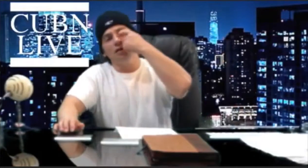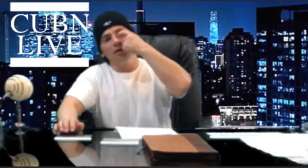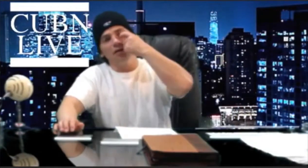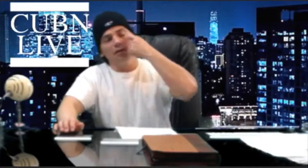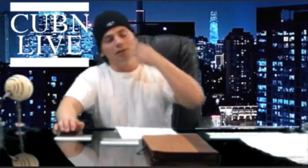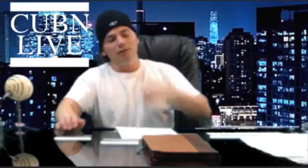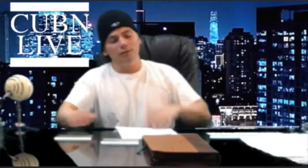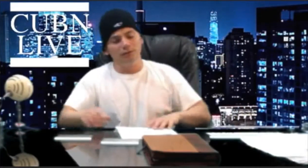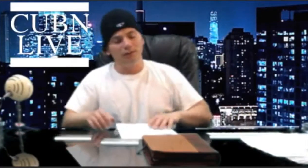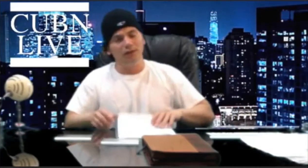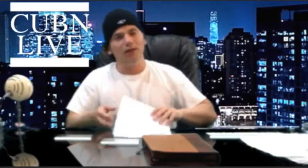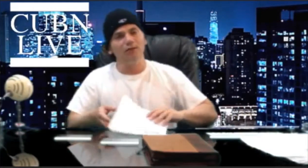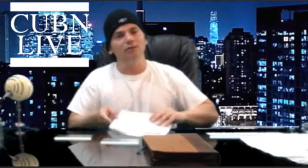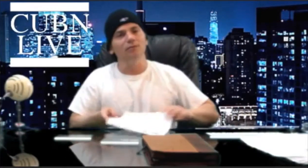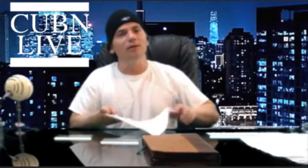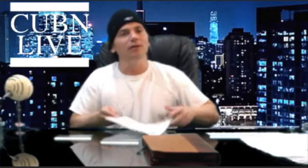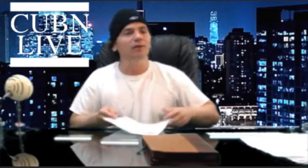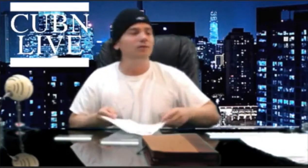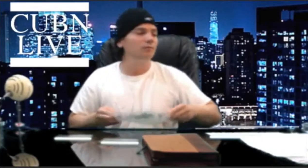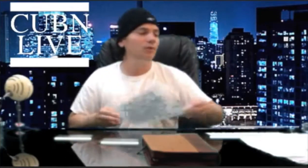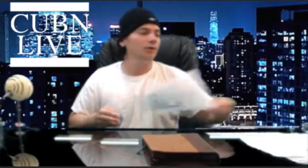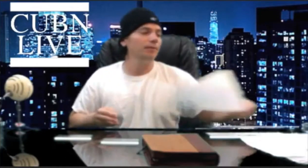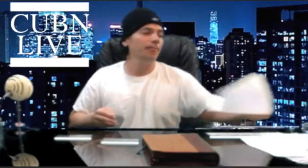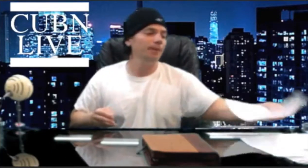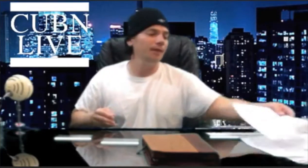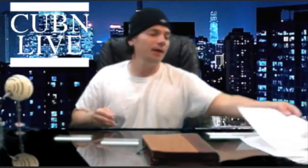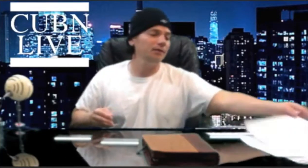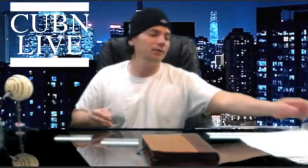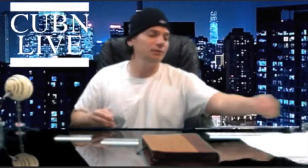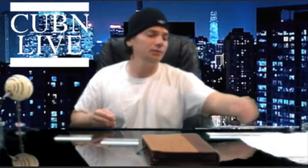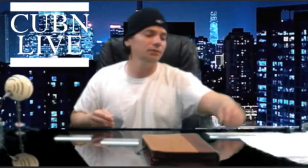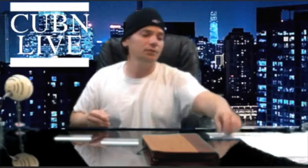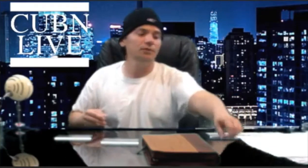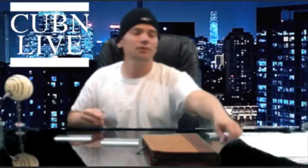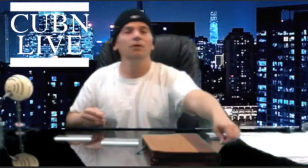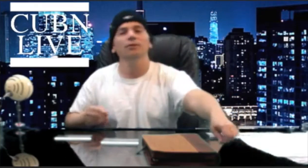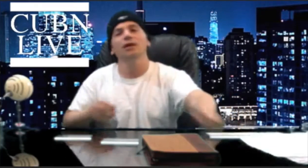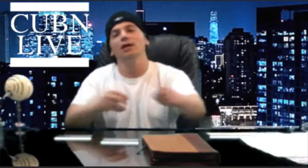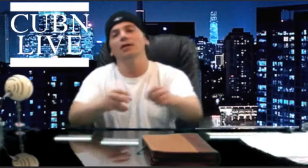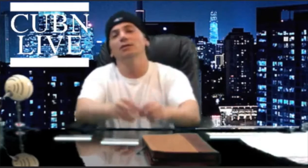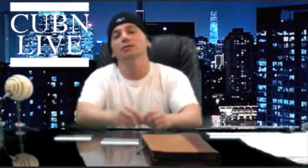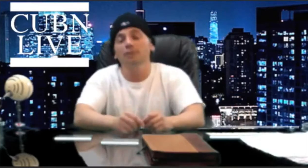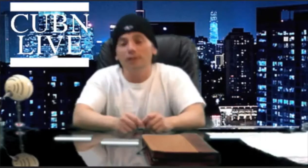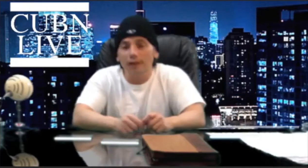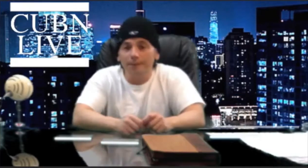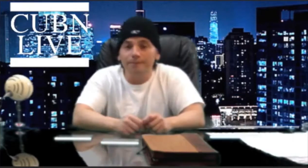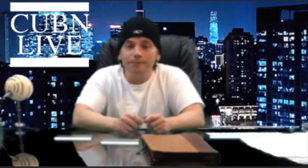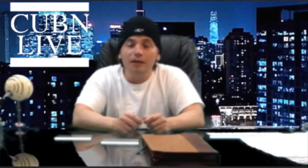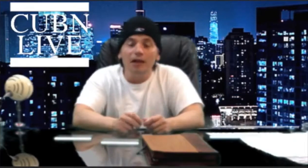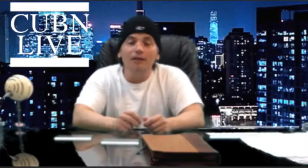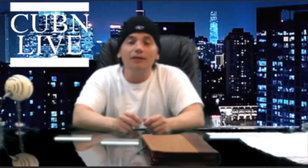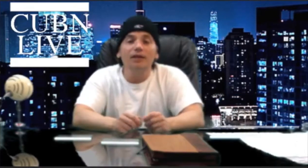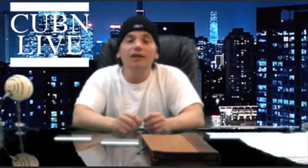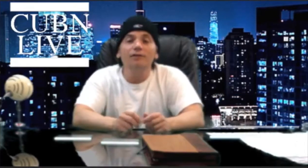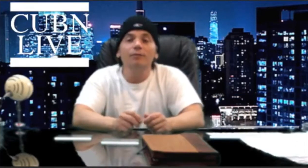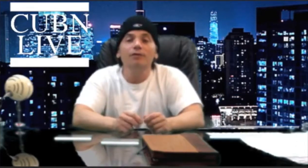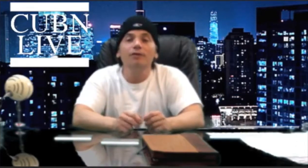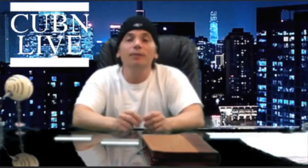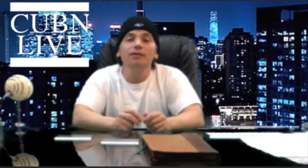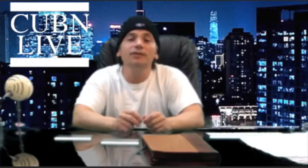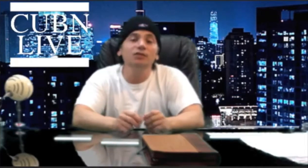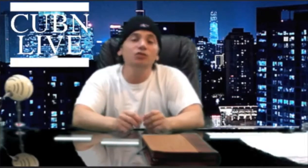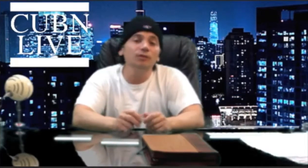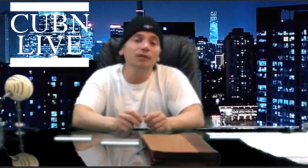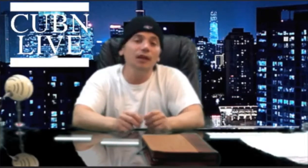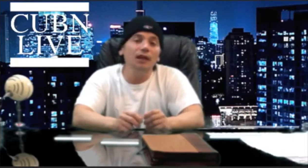try to do what they got to do to make things work. Now, that is the news. All we got in the news today. I'd like to thank everybody for